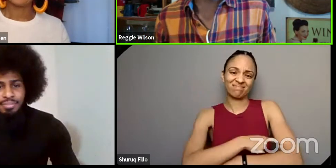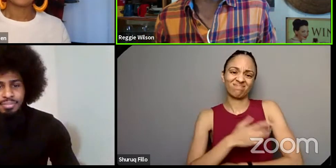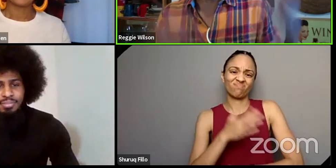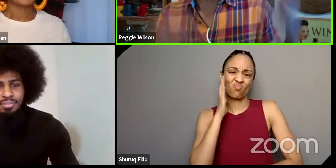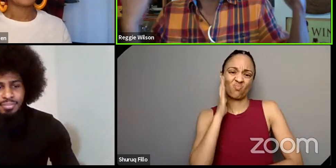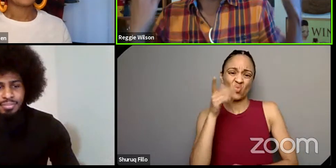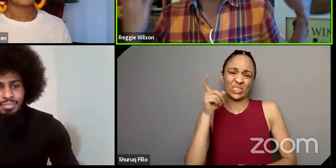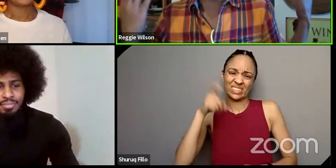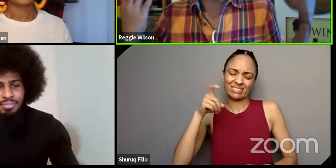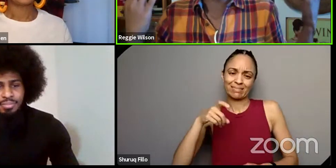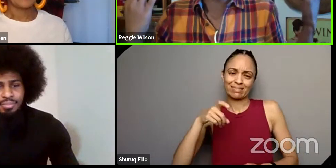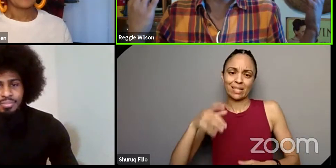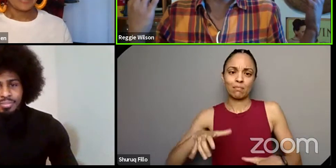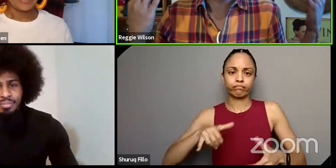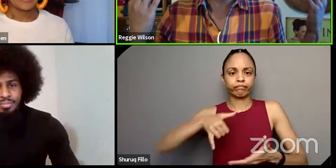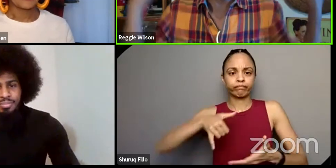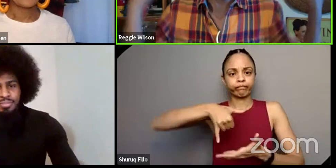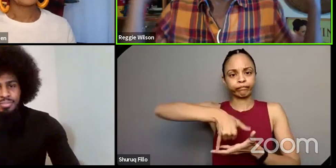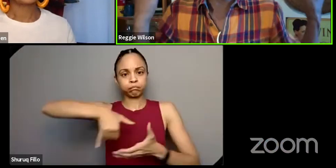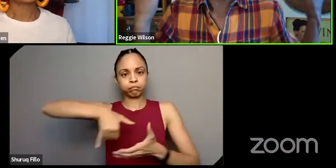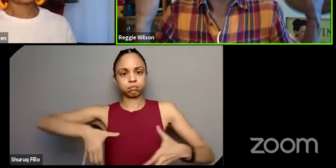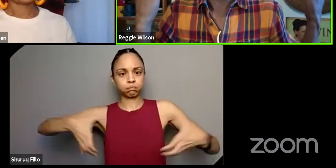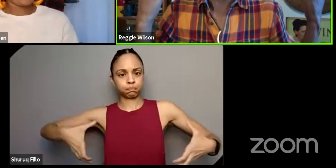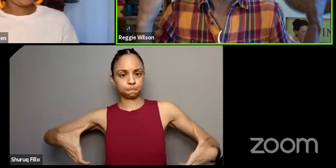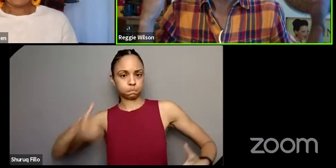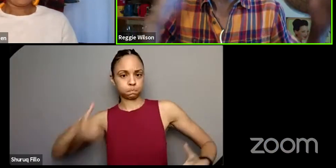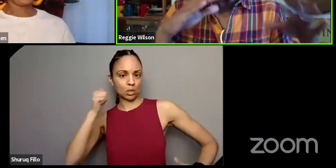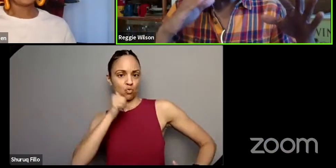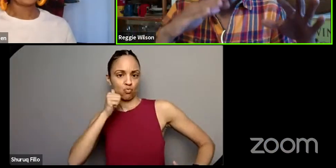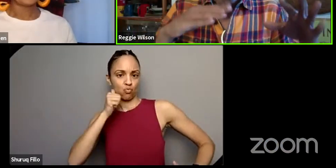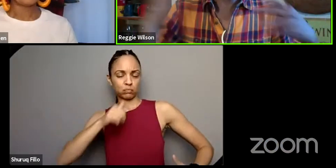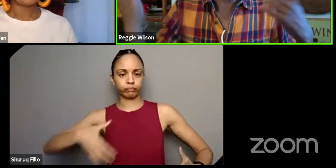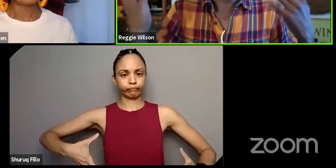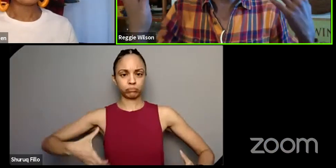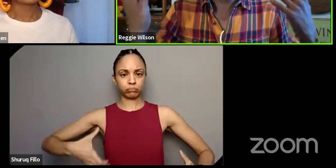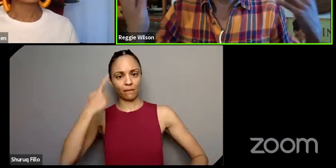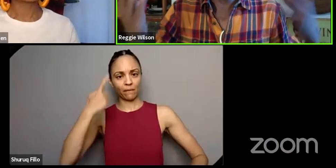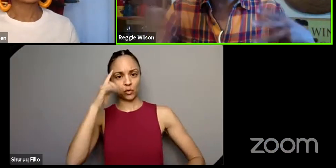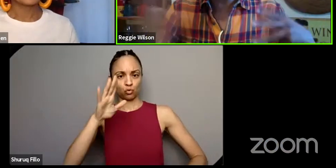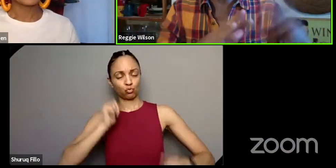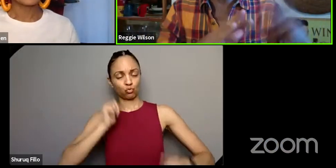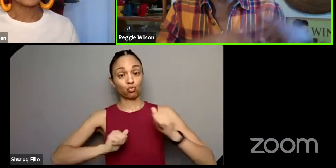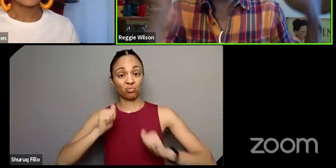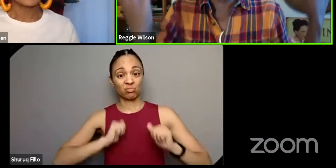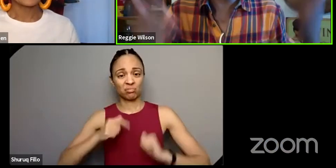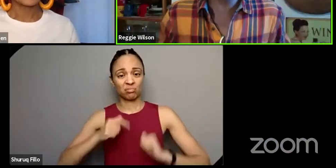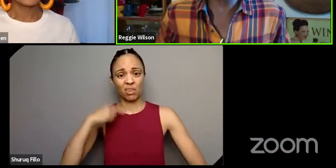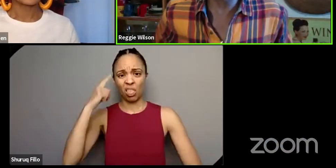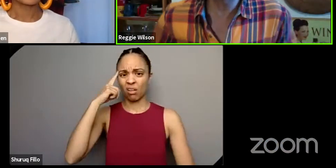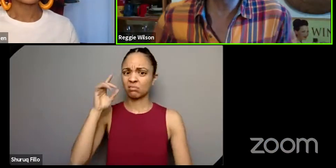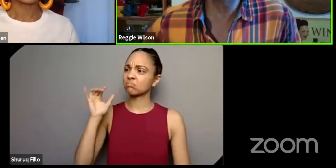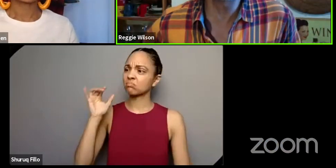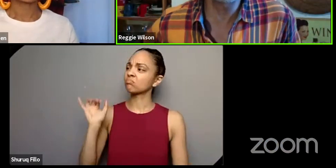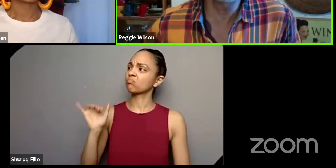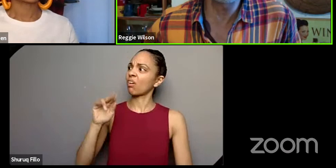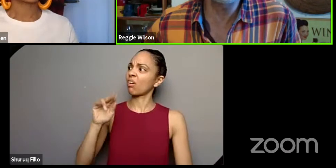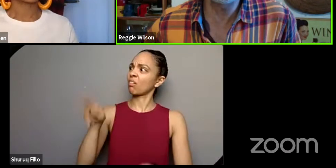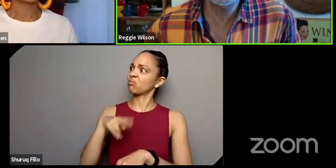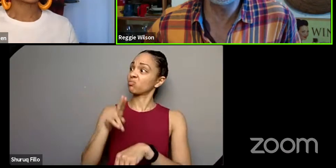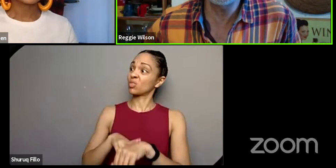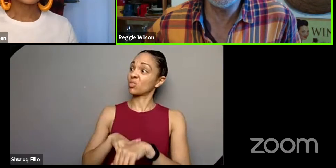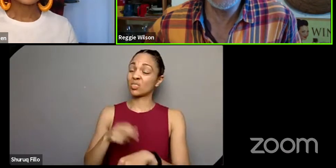And I thought about it and I was just like, of course. And then I did. And then she's been there ever since. So that was